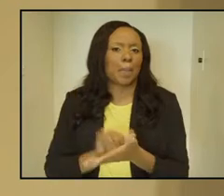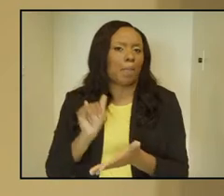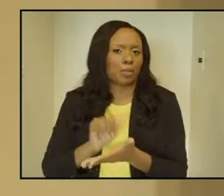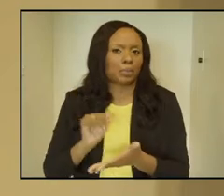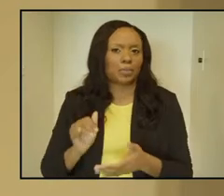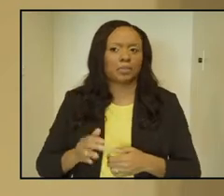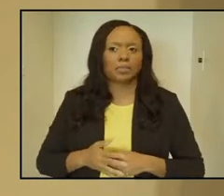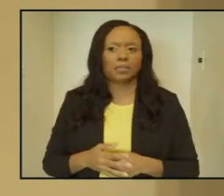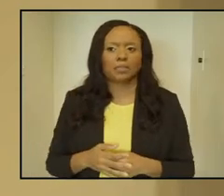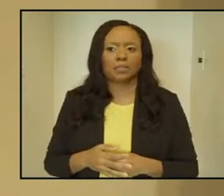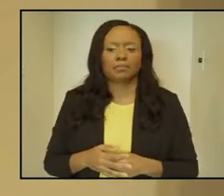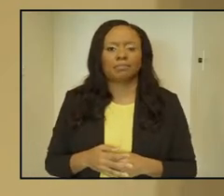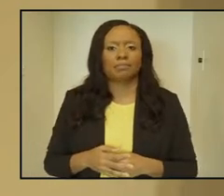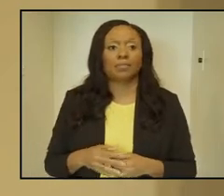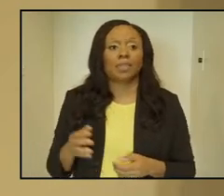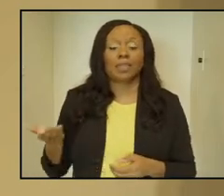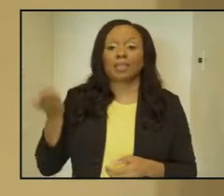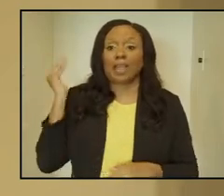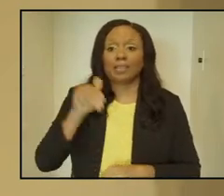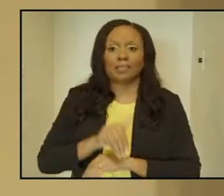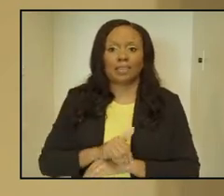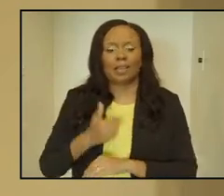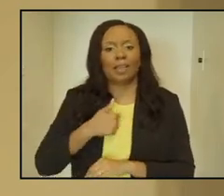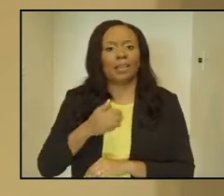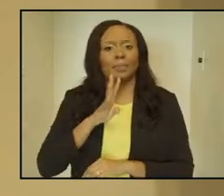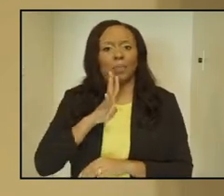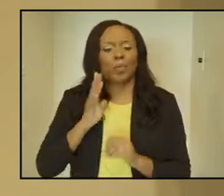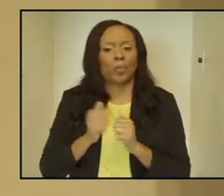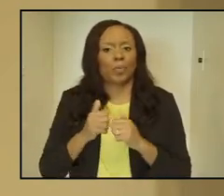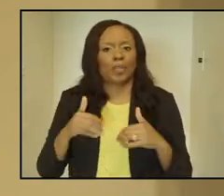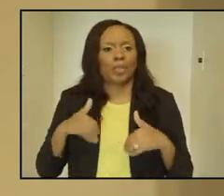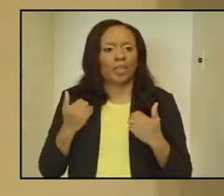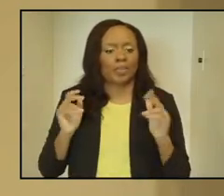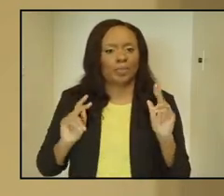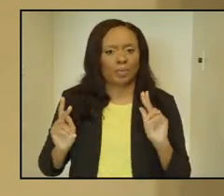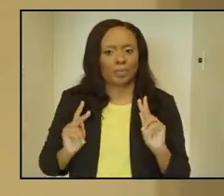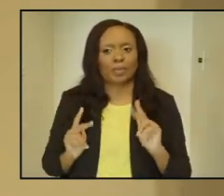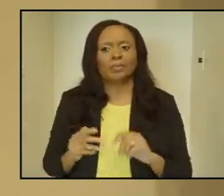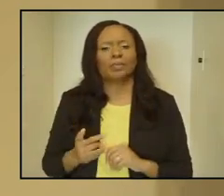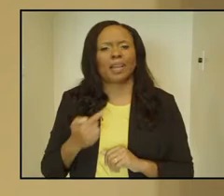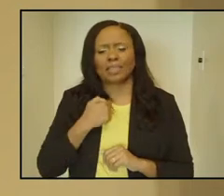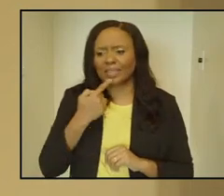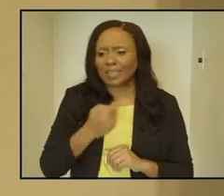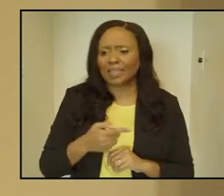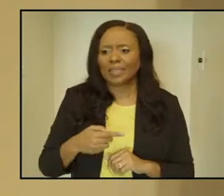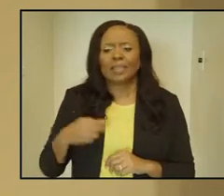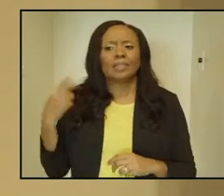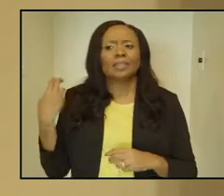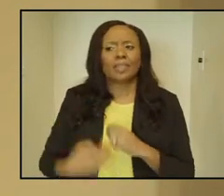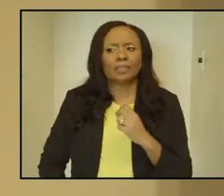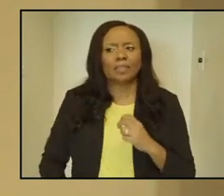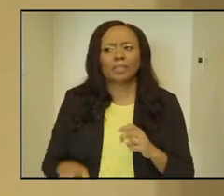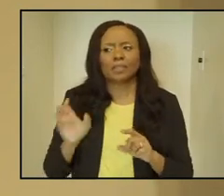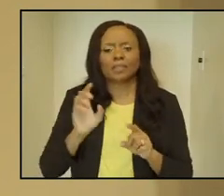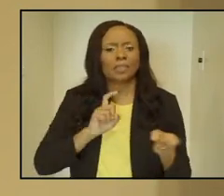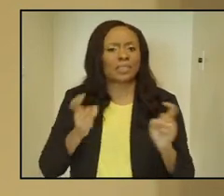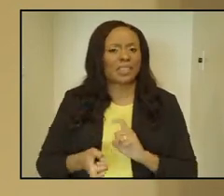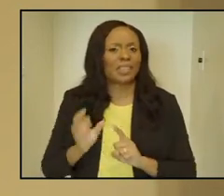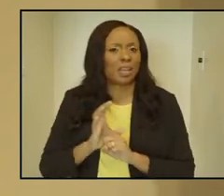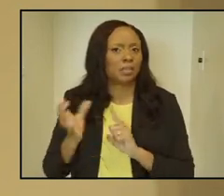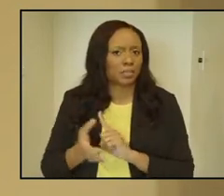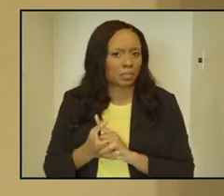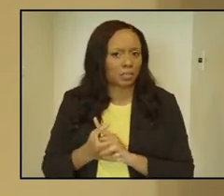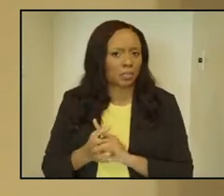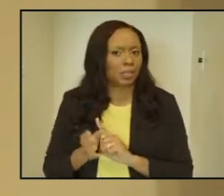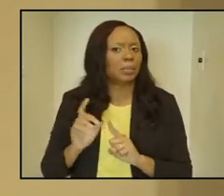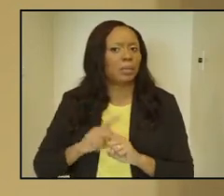youngsters in Future Barbados that it is difficult, yes, to change a culture, but it is not impossible. And I want